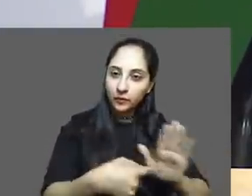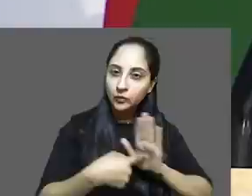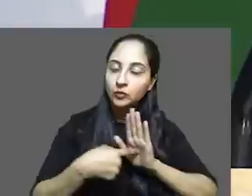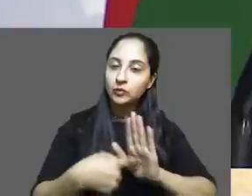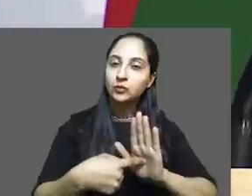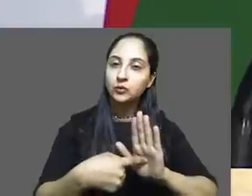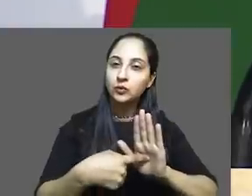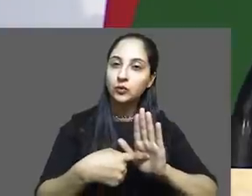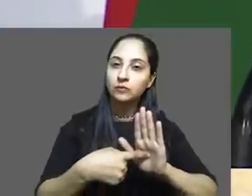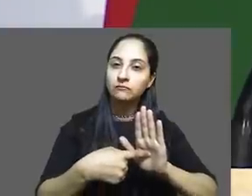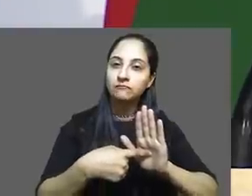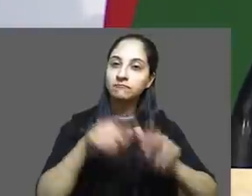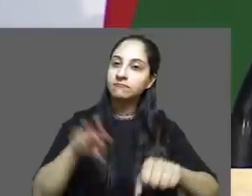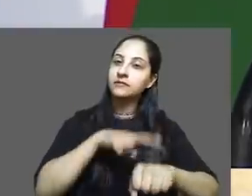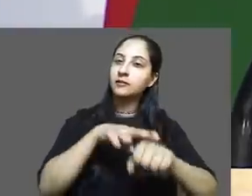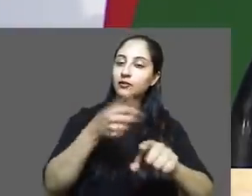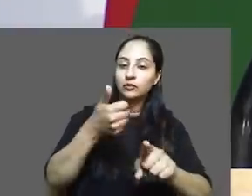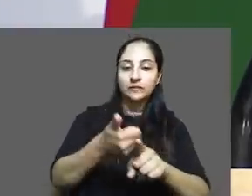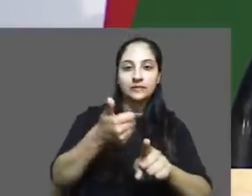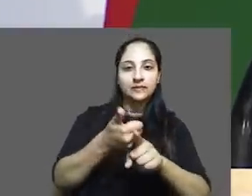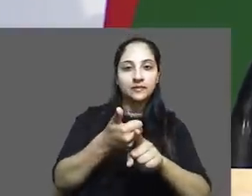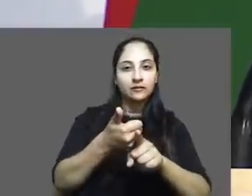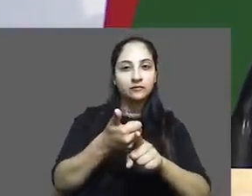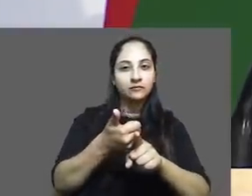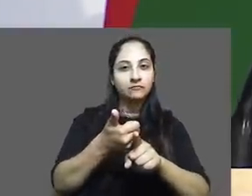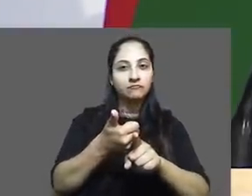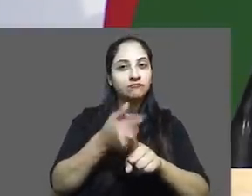framing the power and mystery of nature.